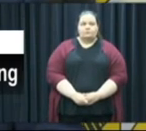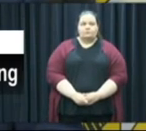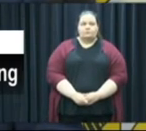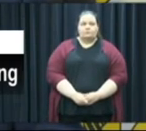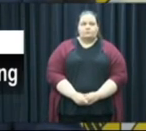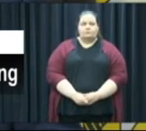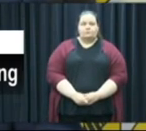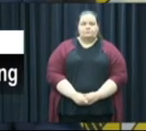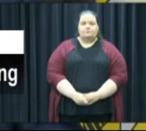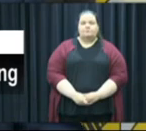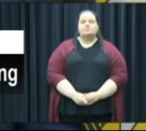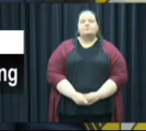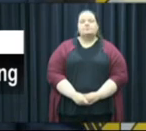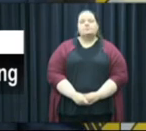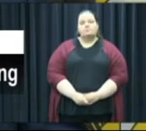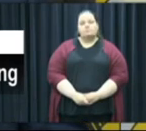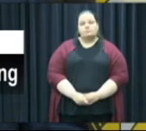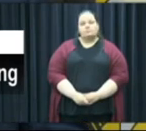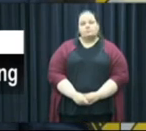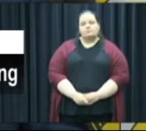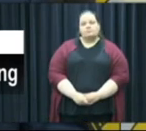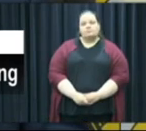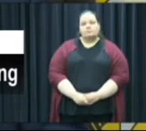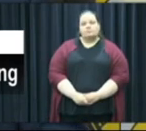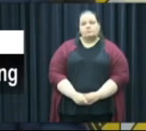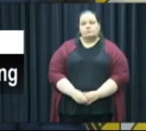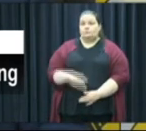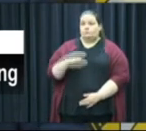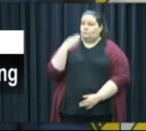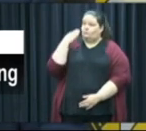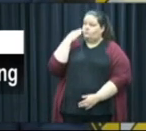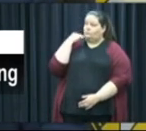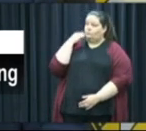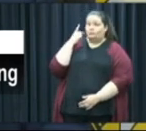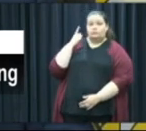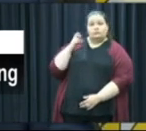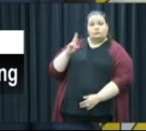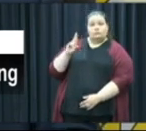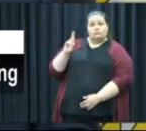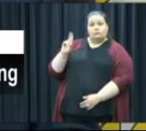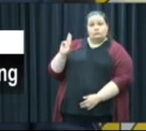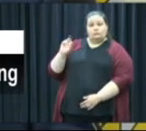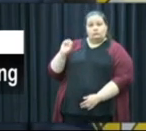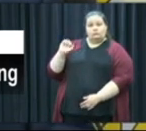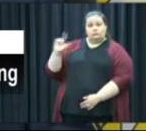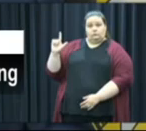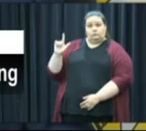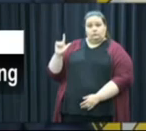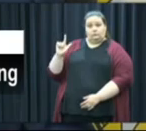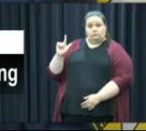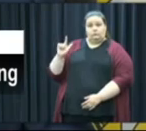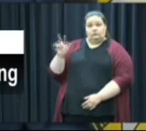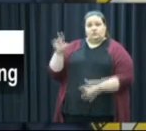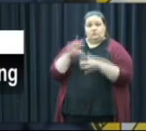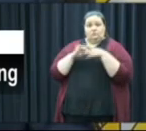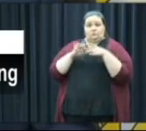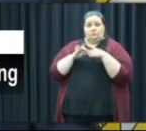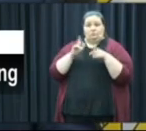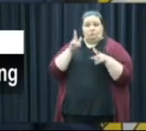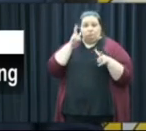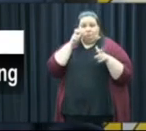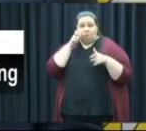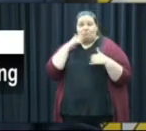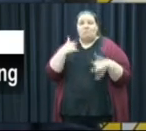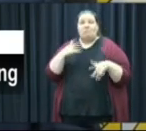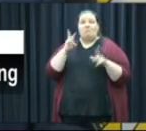règles. As Dr. Russell stated, we have, heard stories of household parties